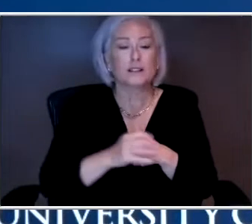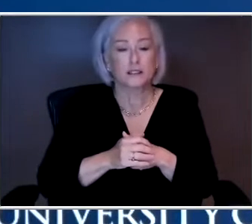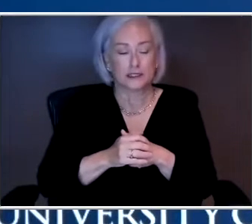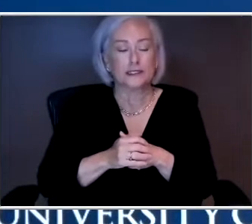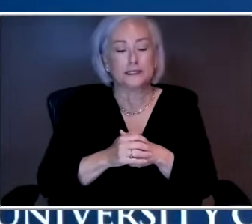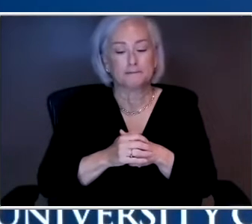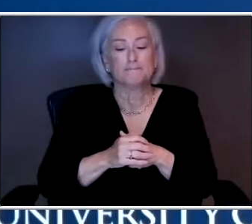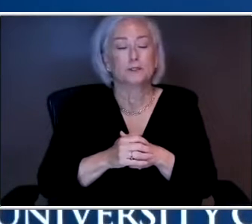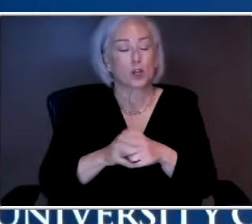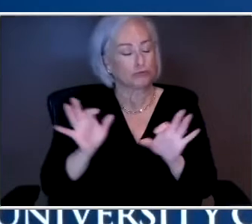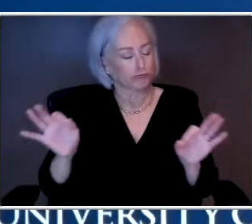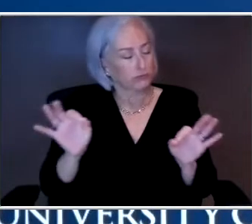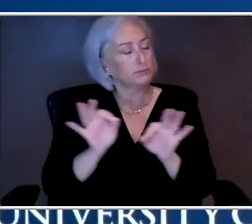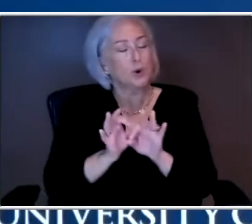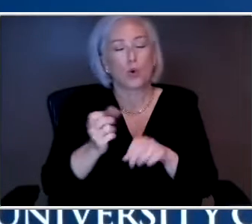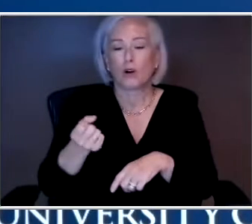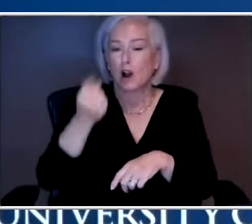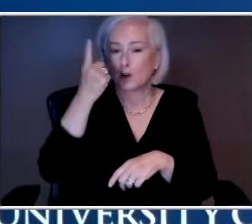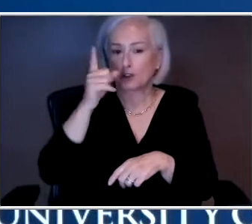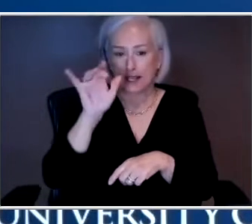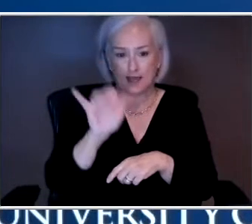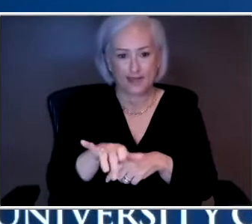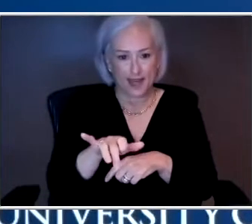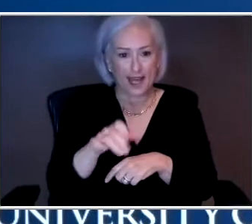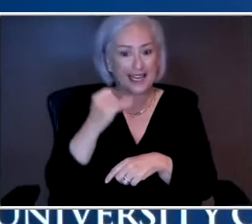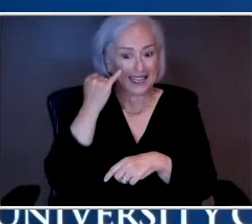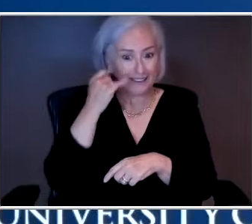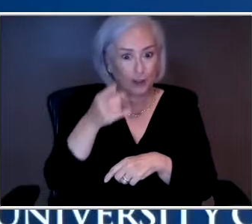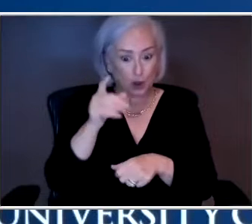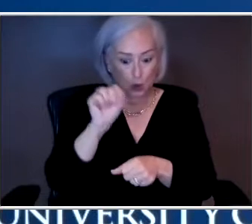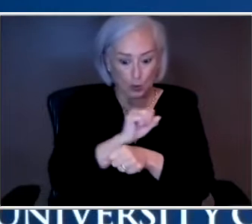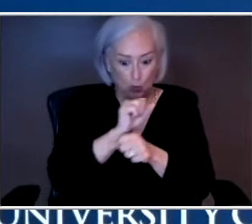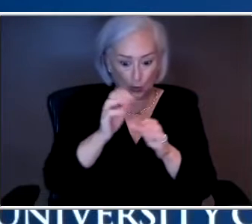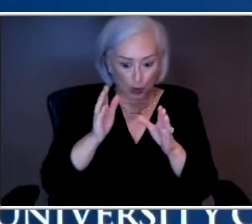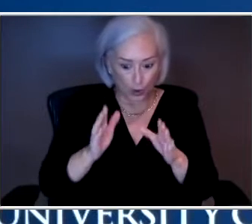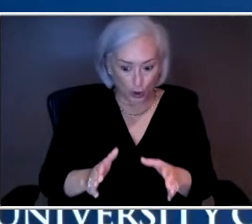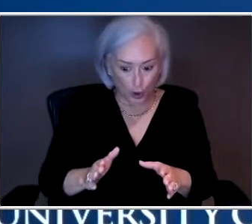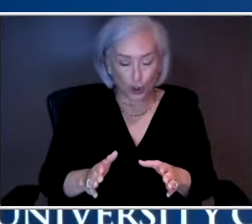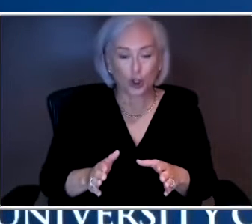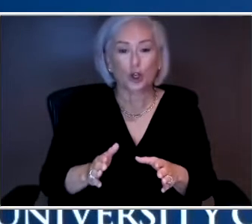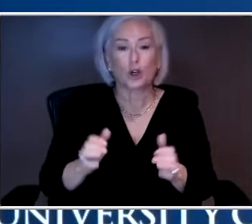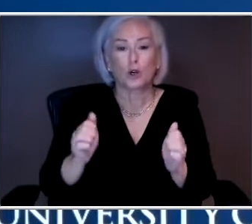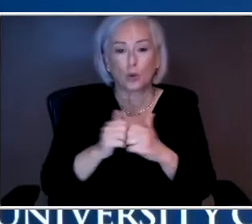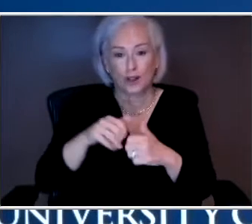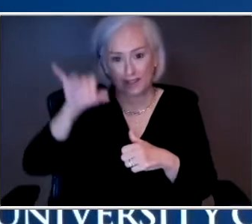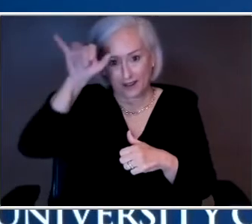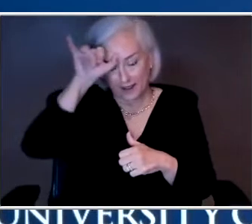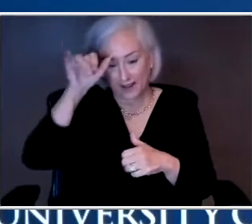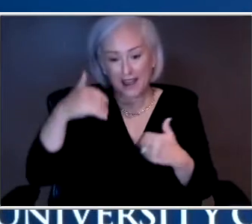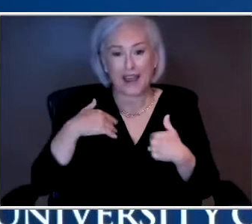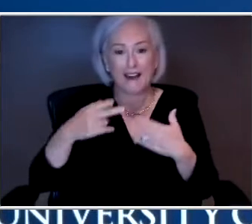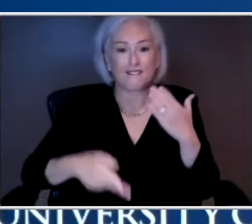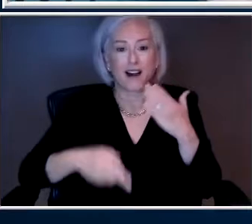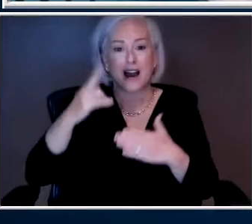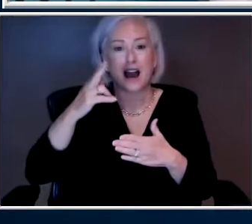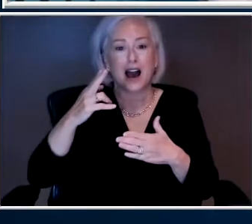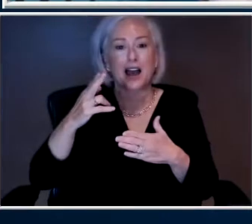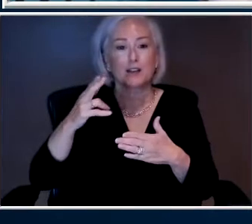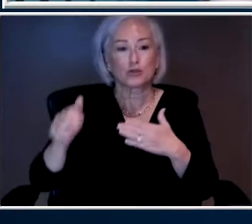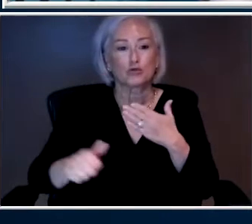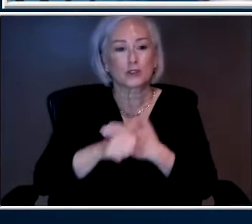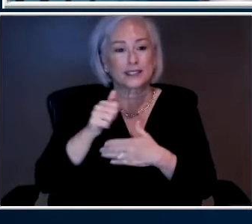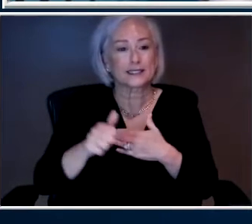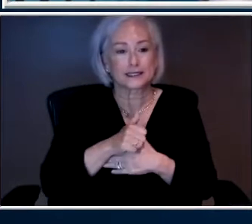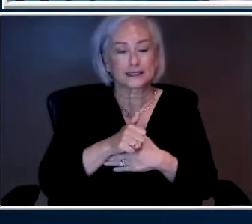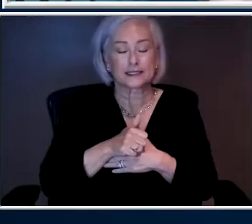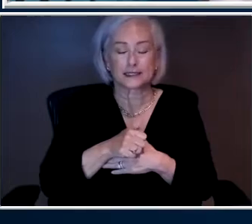very important to understand that, especially if you're a worker or have that high exposure risk, to take those precautions to protect yourself. All right, Hawk, thank